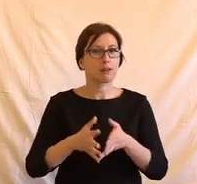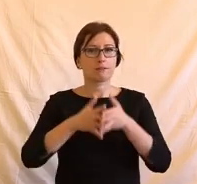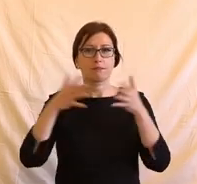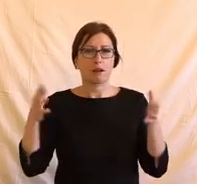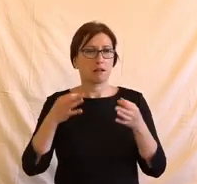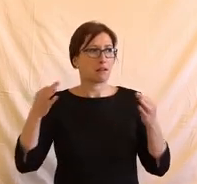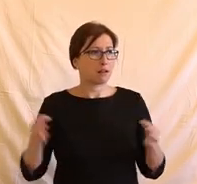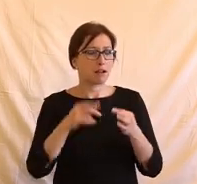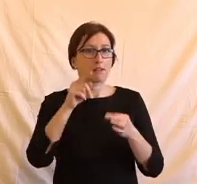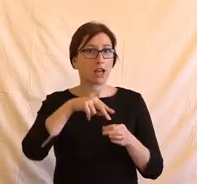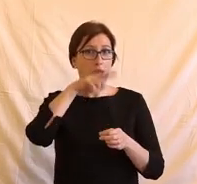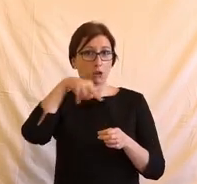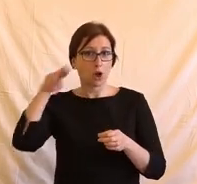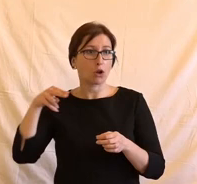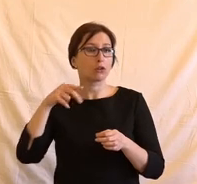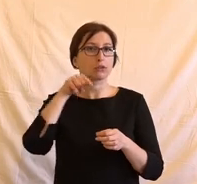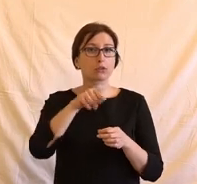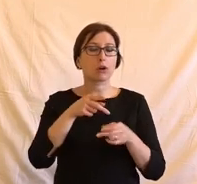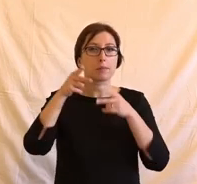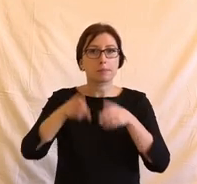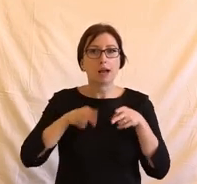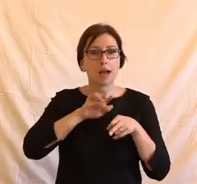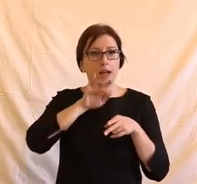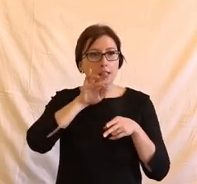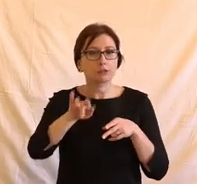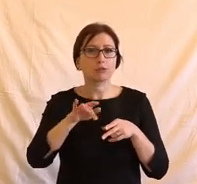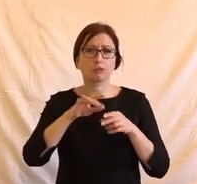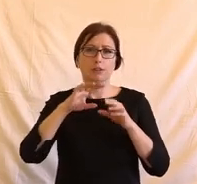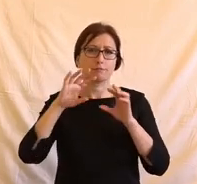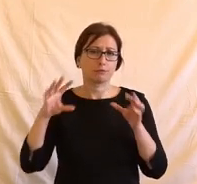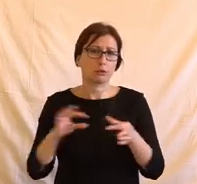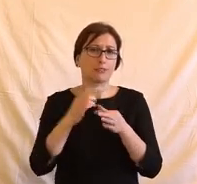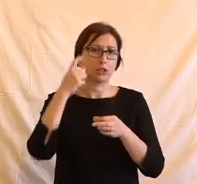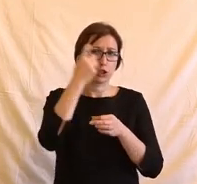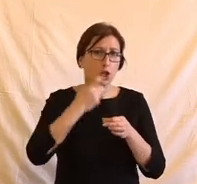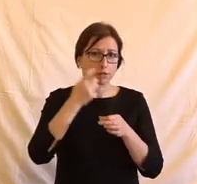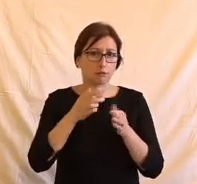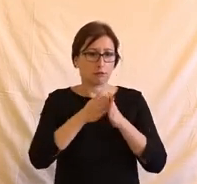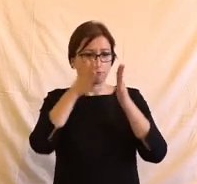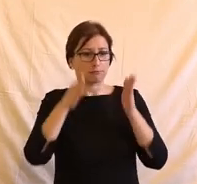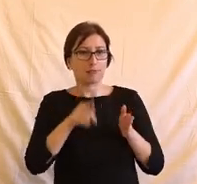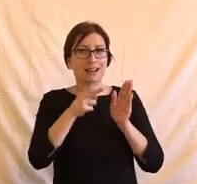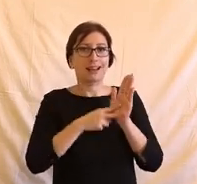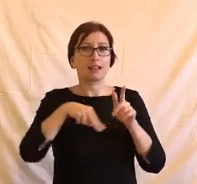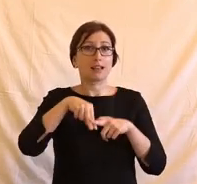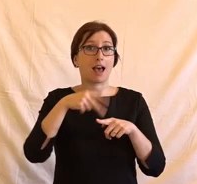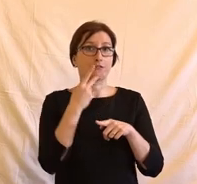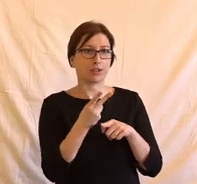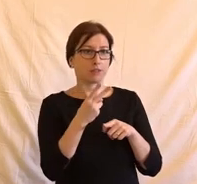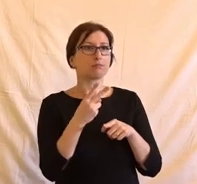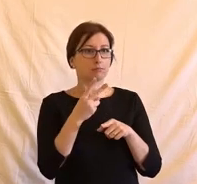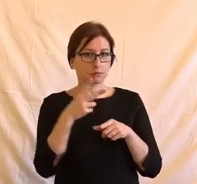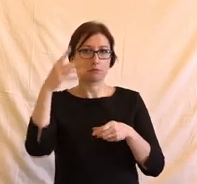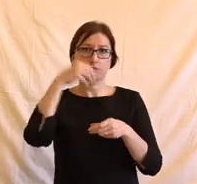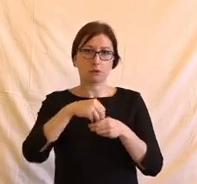norské společnosti, který pečuje o všechny záležitosti sociální, a to je NAV. Ten